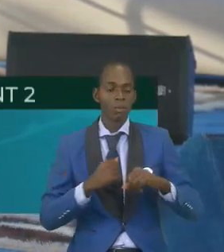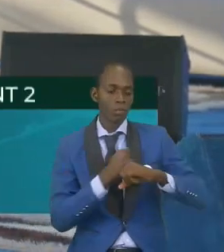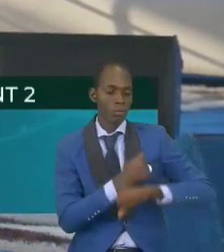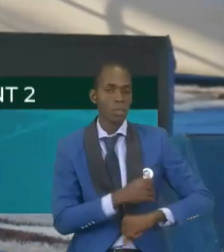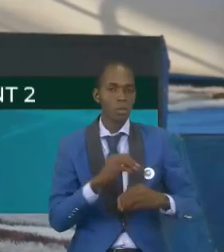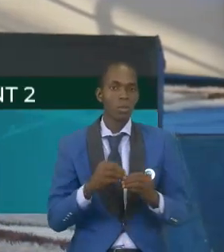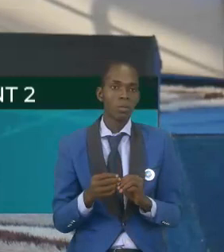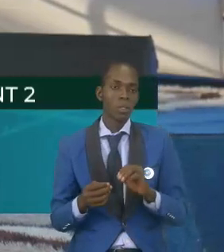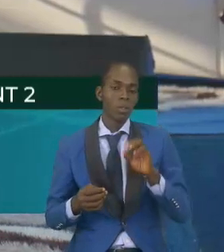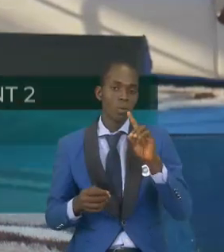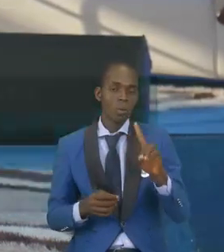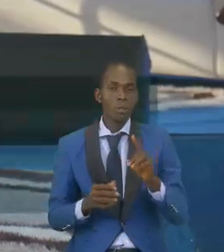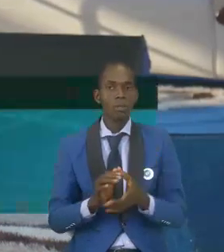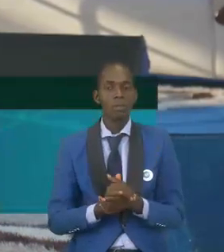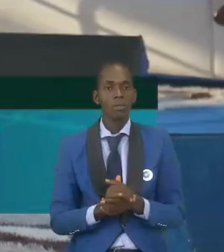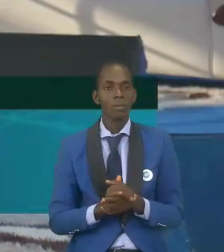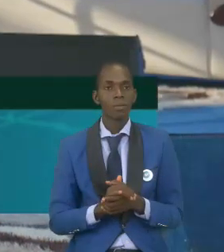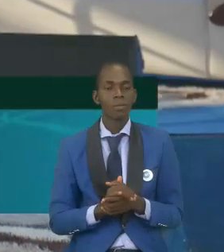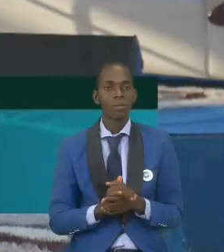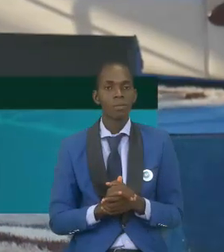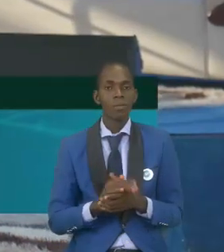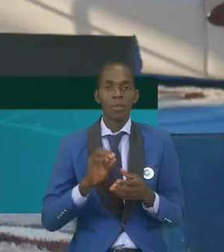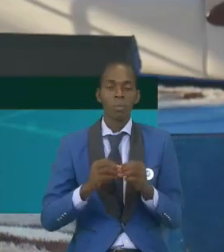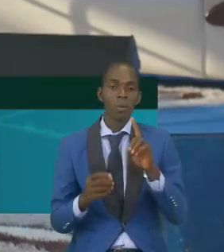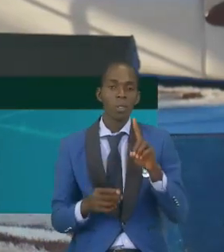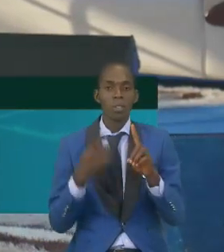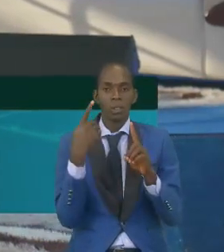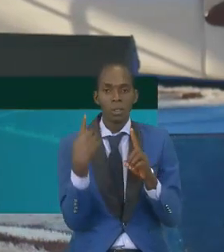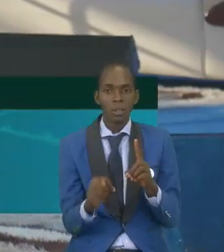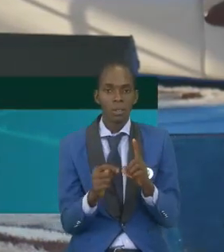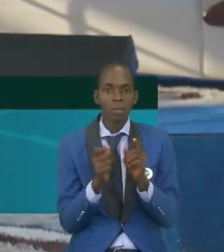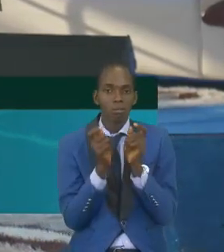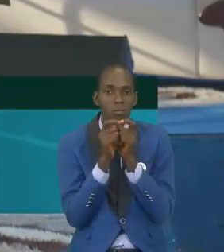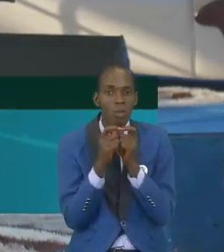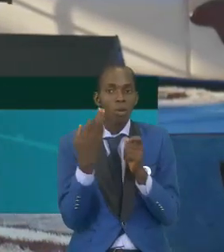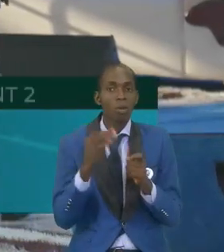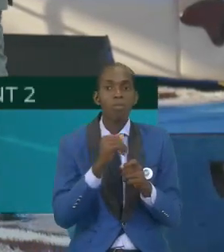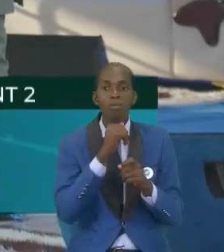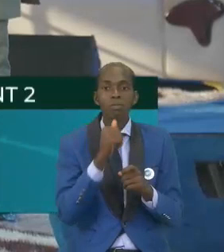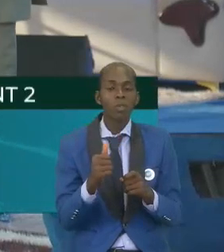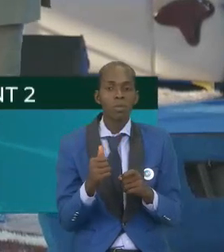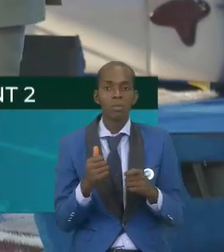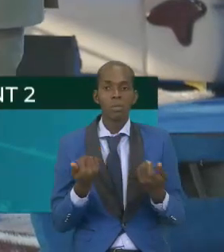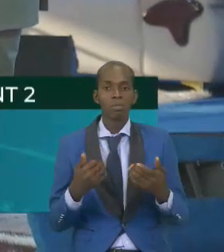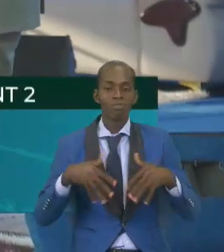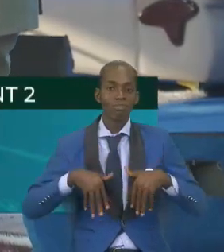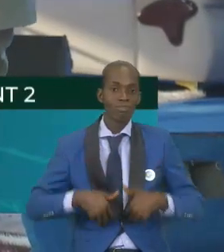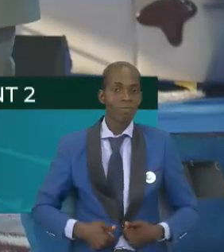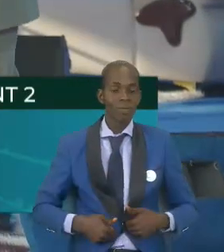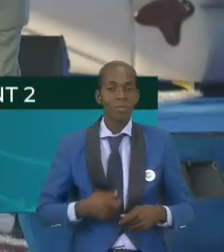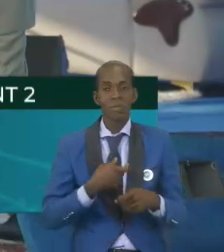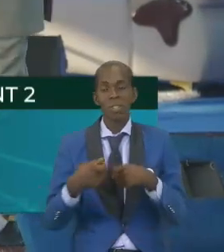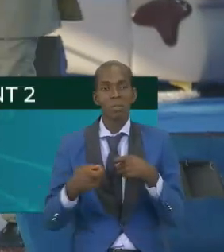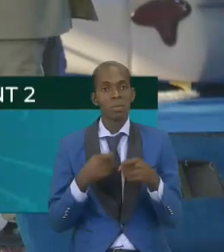one. Number one is the conspiracy of unrelenting persecutors. It